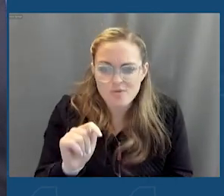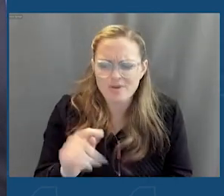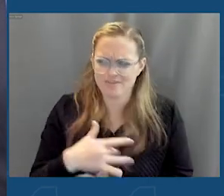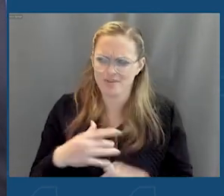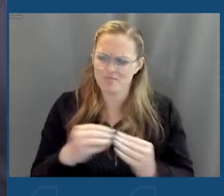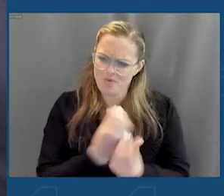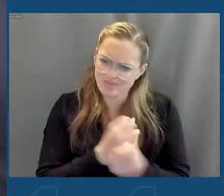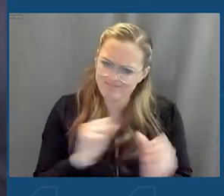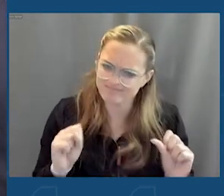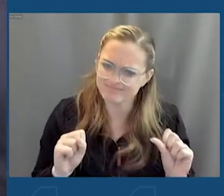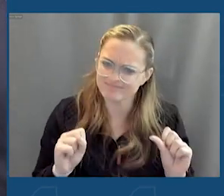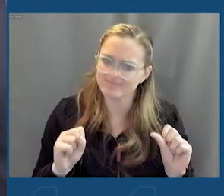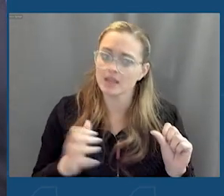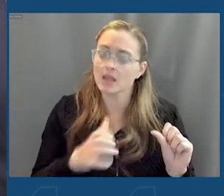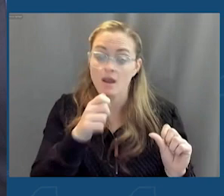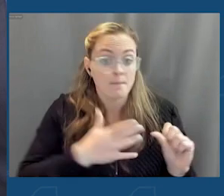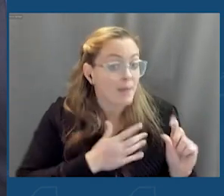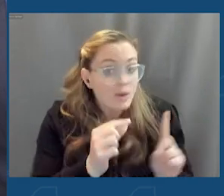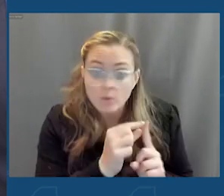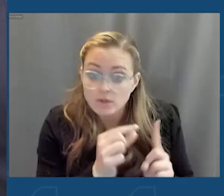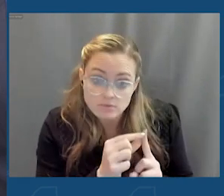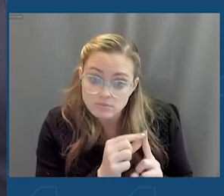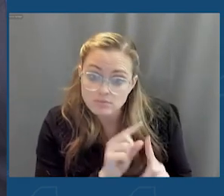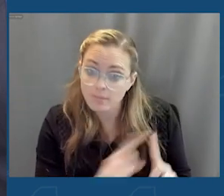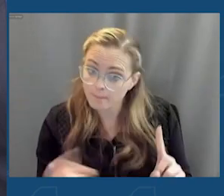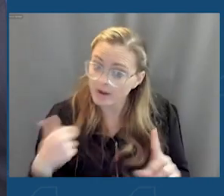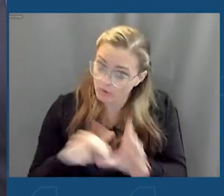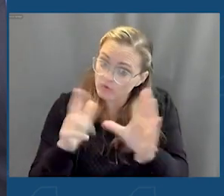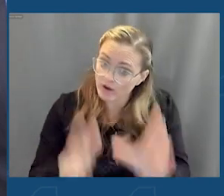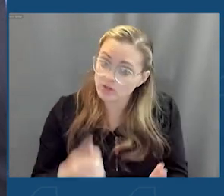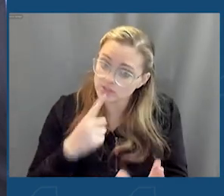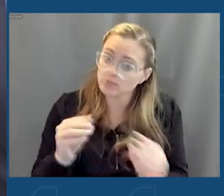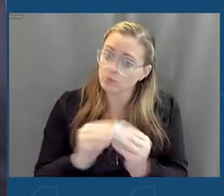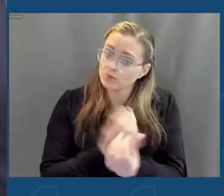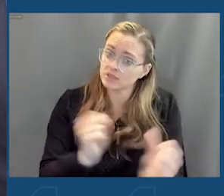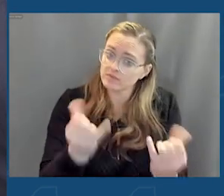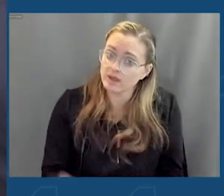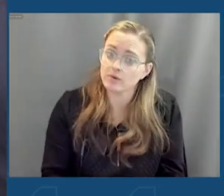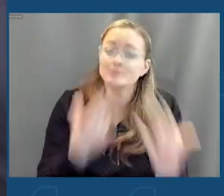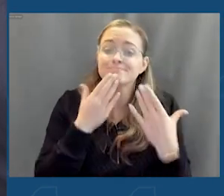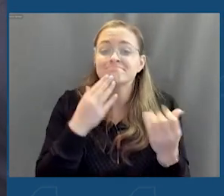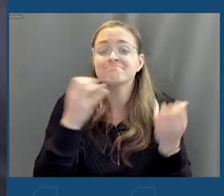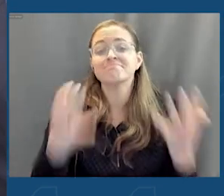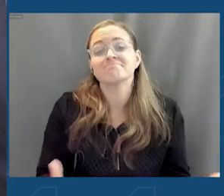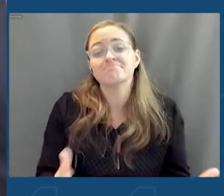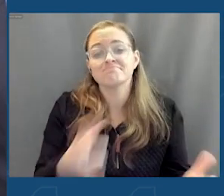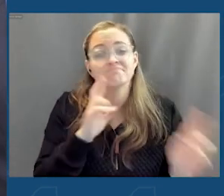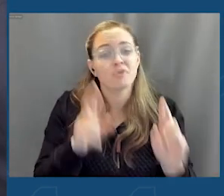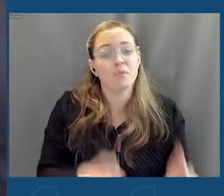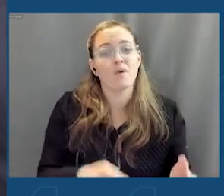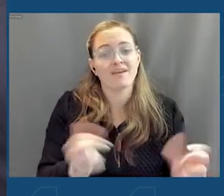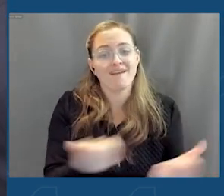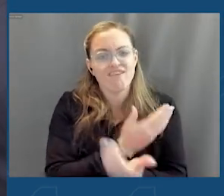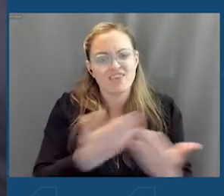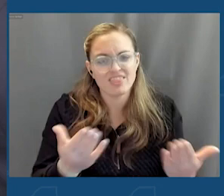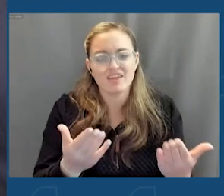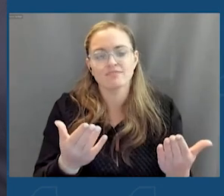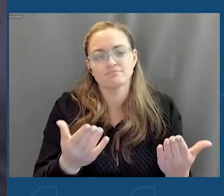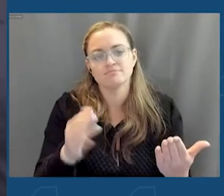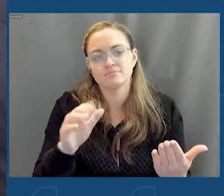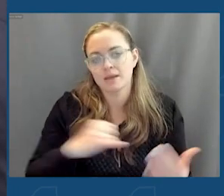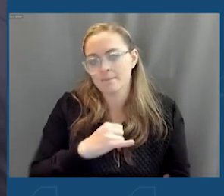Again, not my words, but the words of our valued riders. So thank you very much for reporting this. And Mayor Adams,